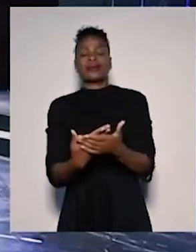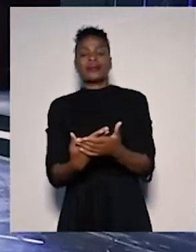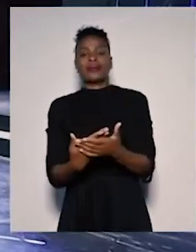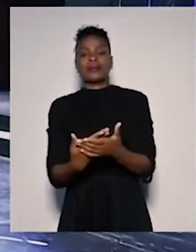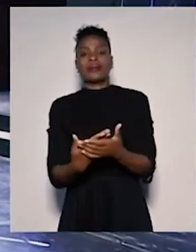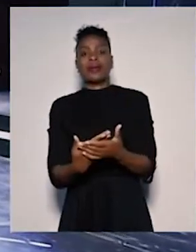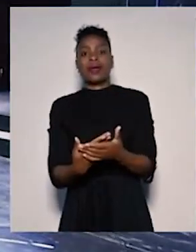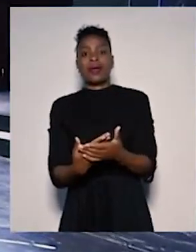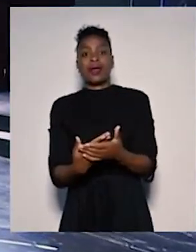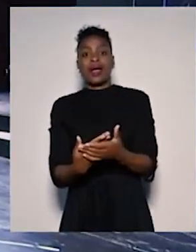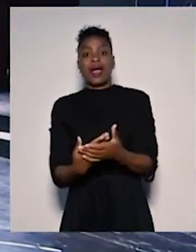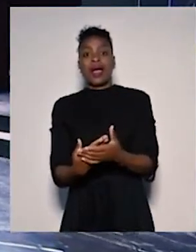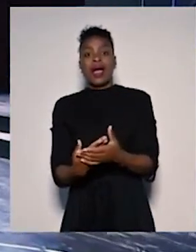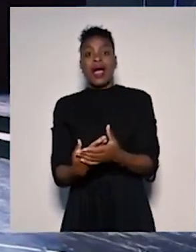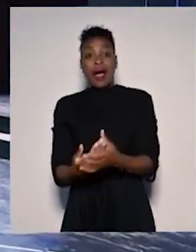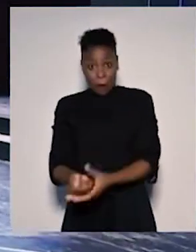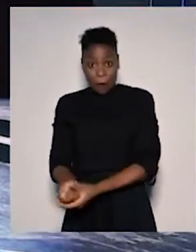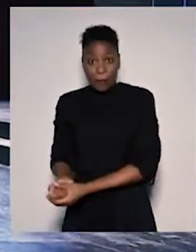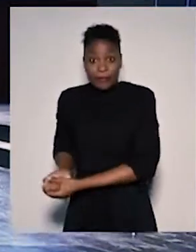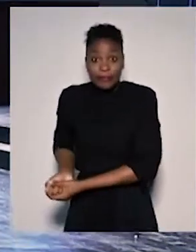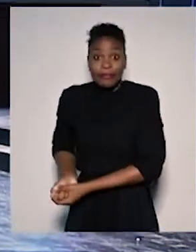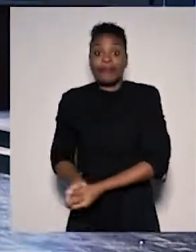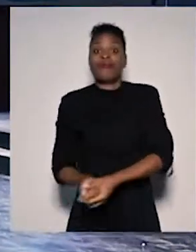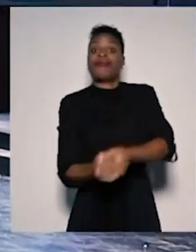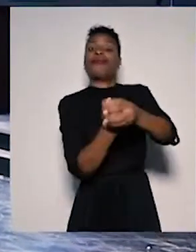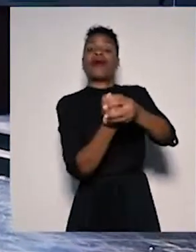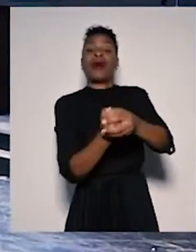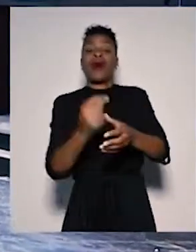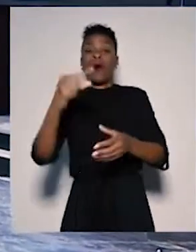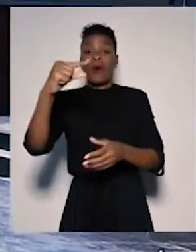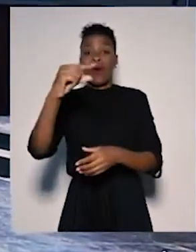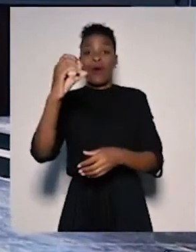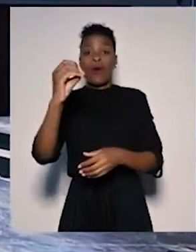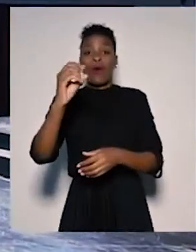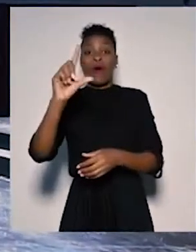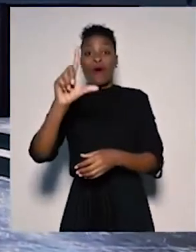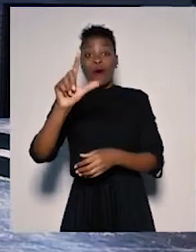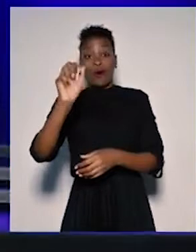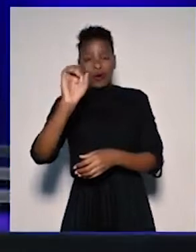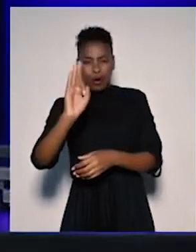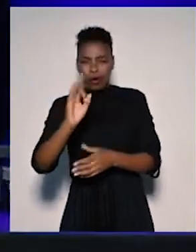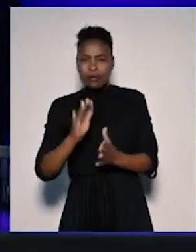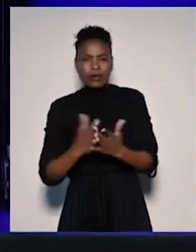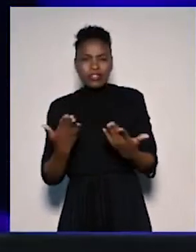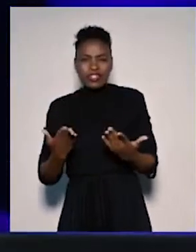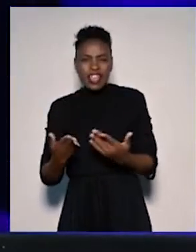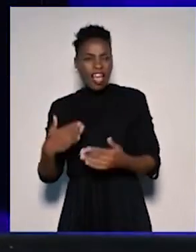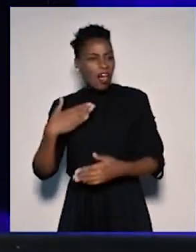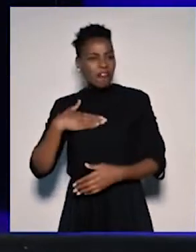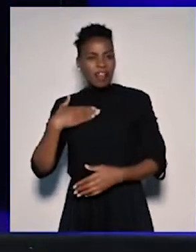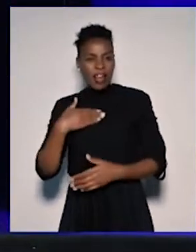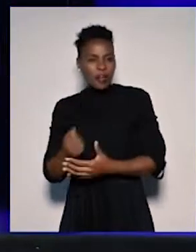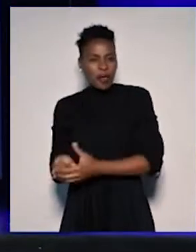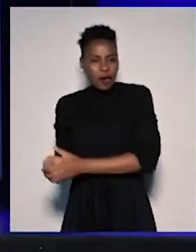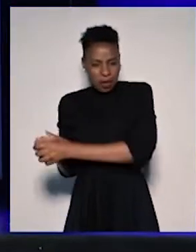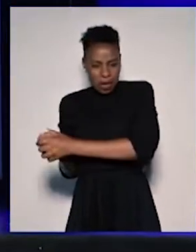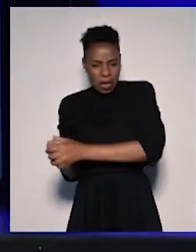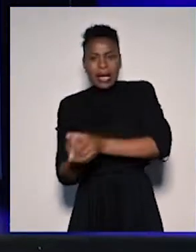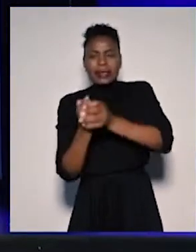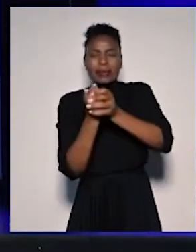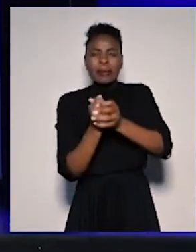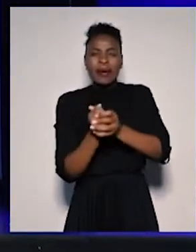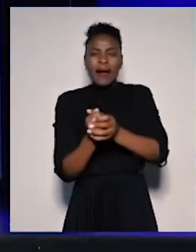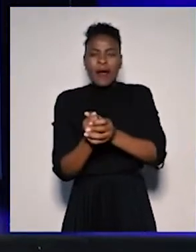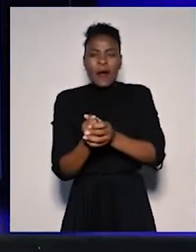In golf, you know, when you hit the golf ball in the sweet spot, it doesn't even feel like you've hit a ball. It's so